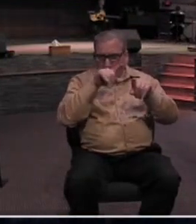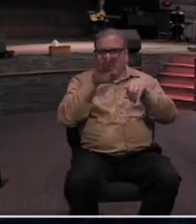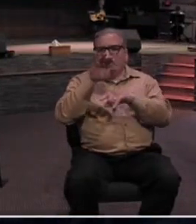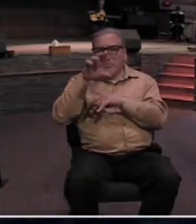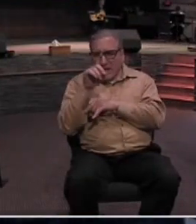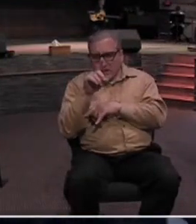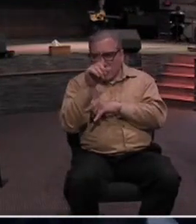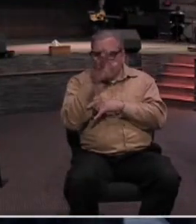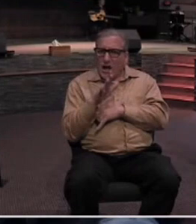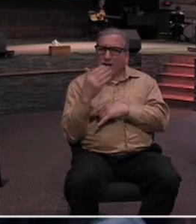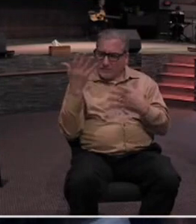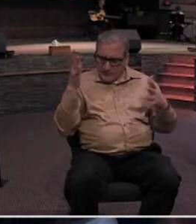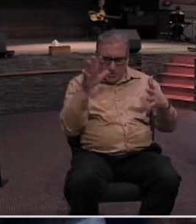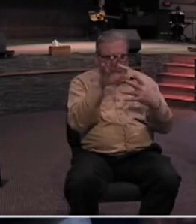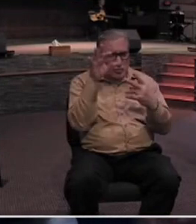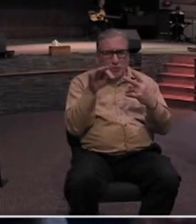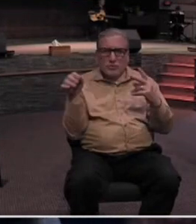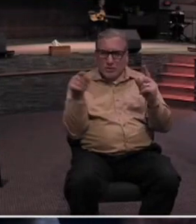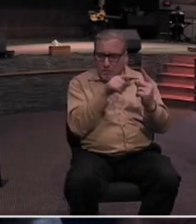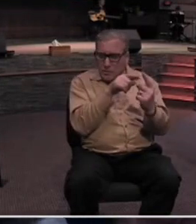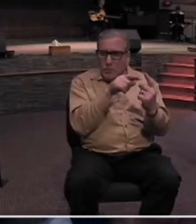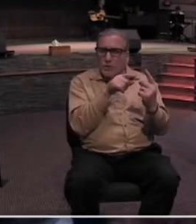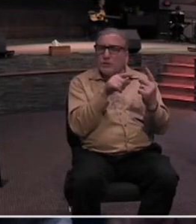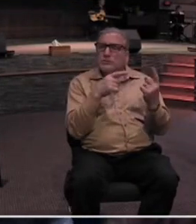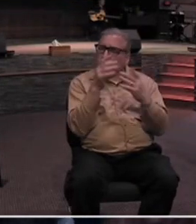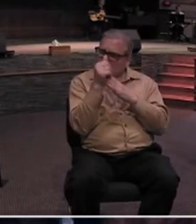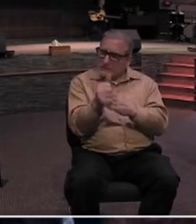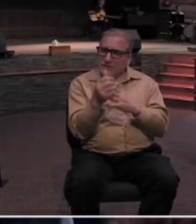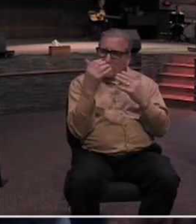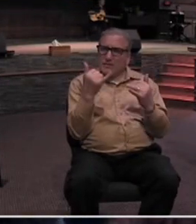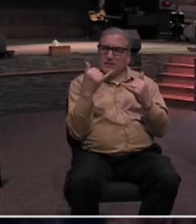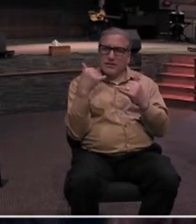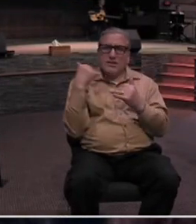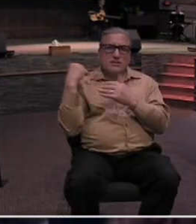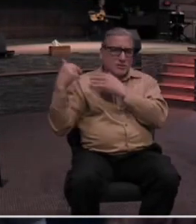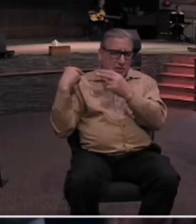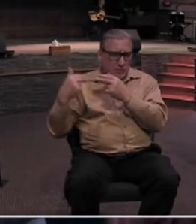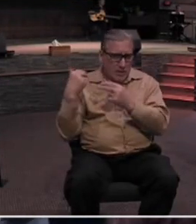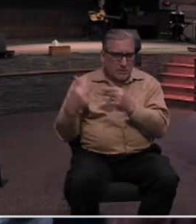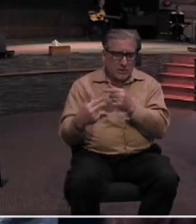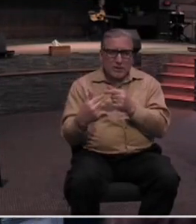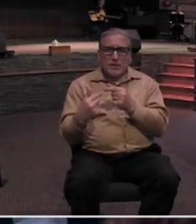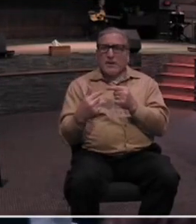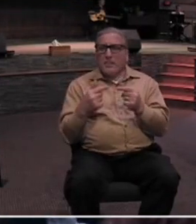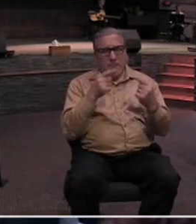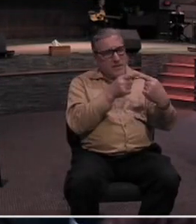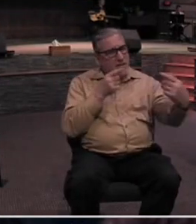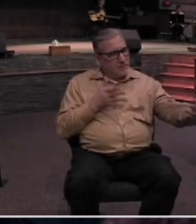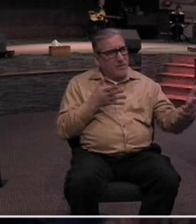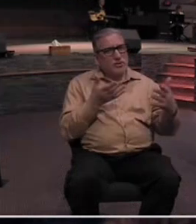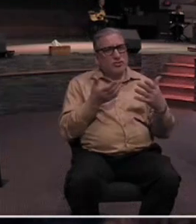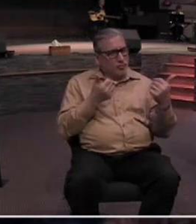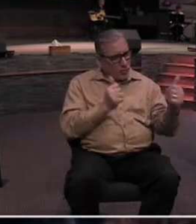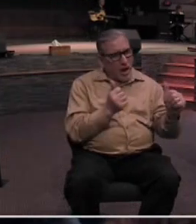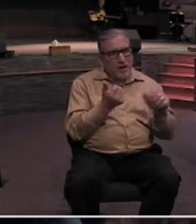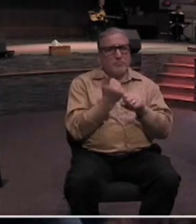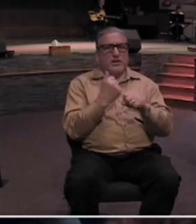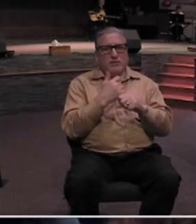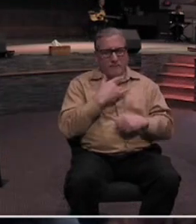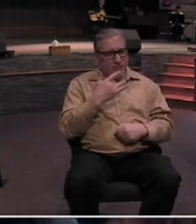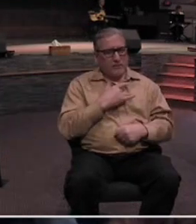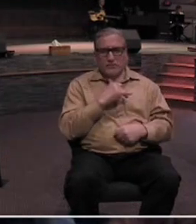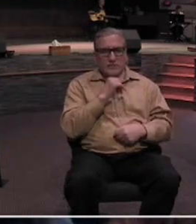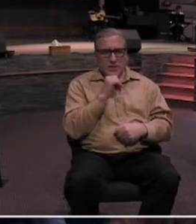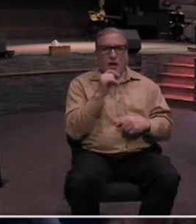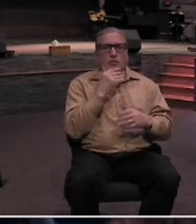you to lead in this generation. And the enemy has tried to make you feel insignificant. He has tried